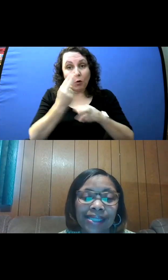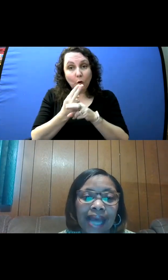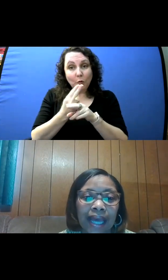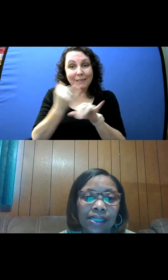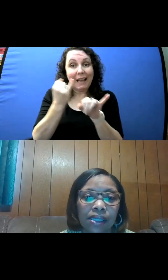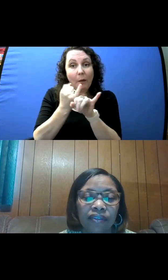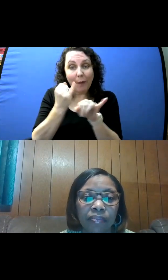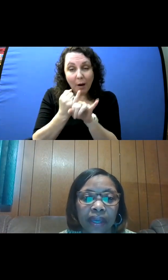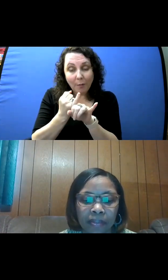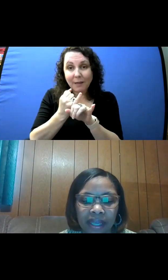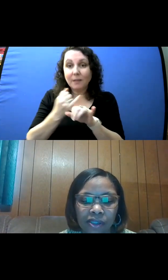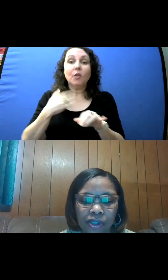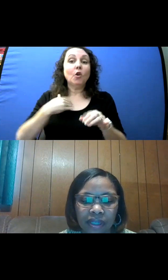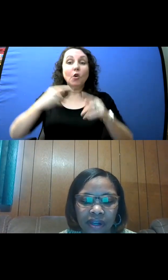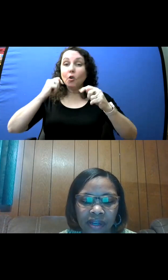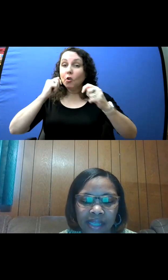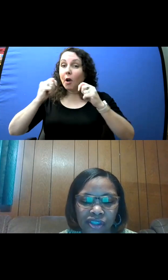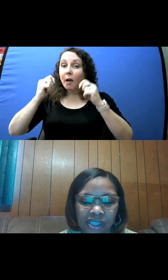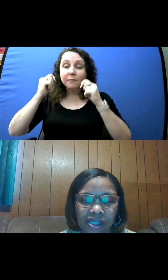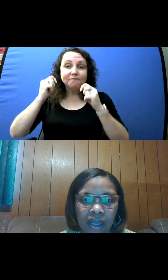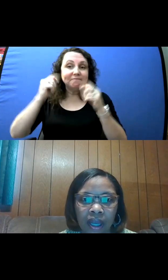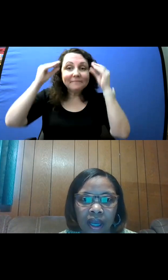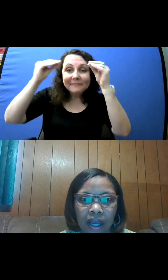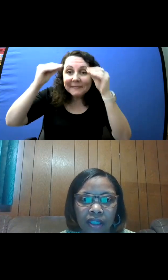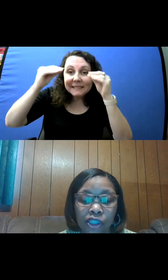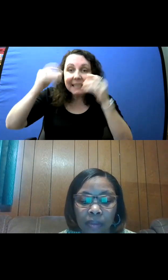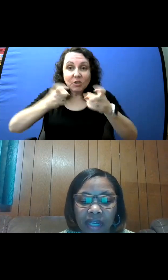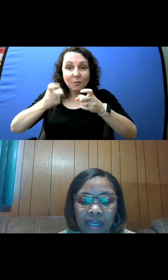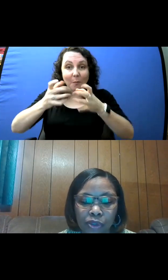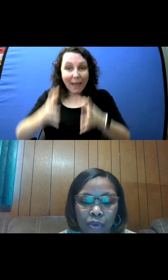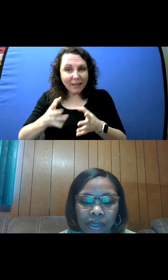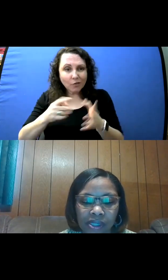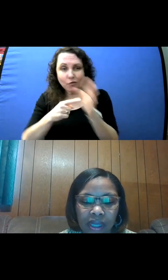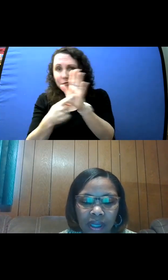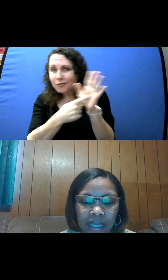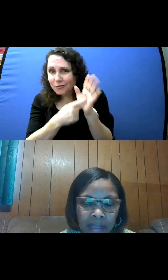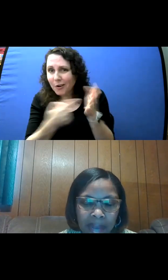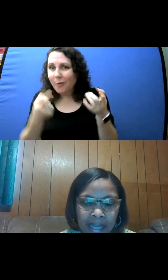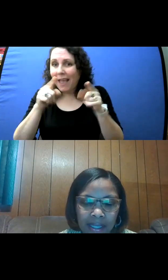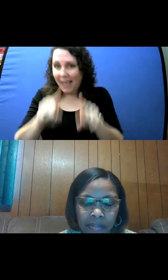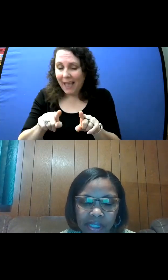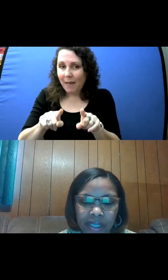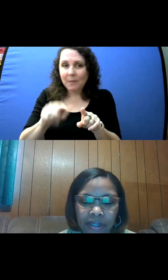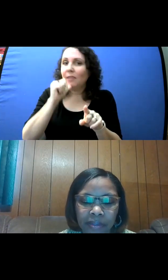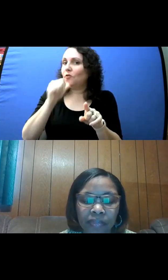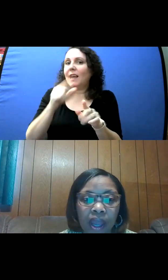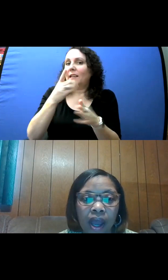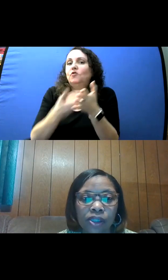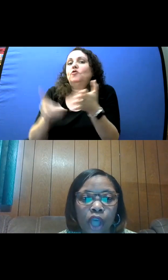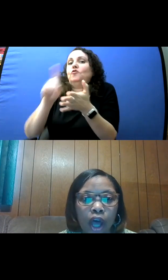spot signs of impairment so that they're not just discriminating towards anybody in